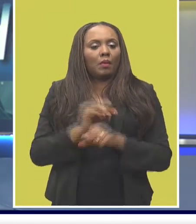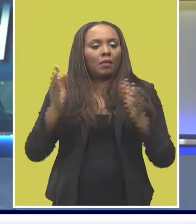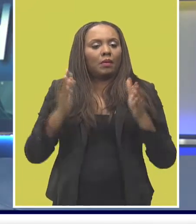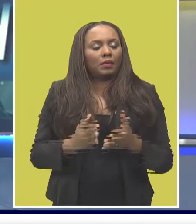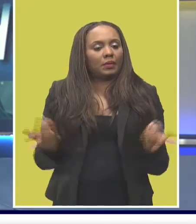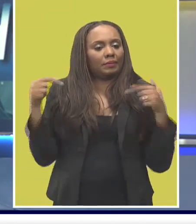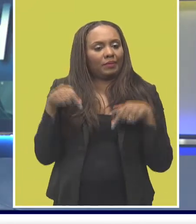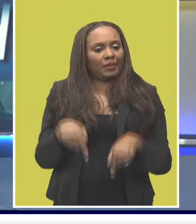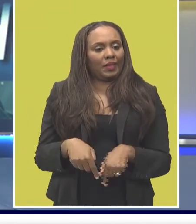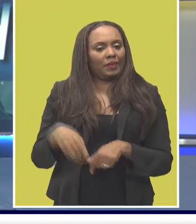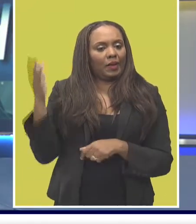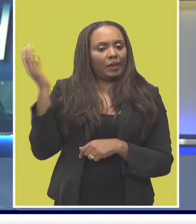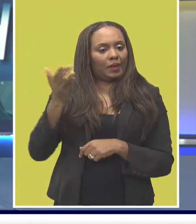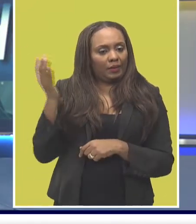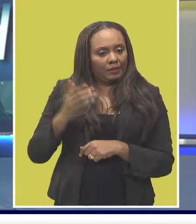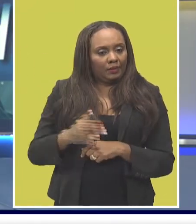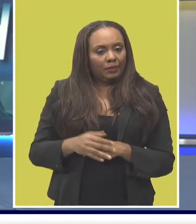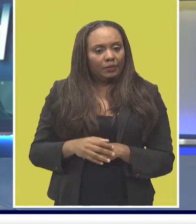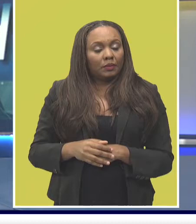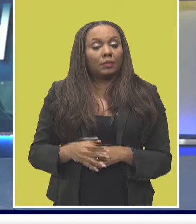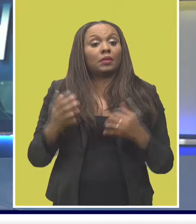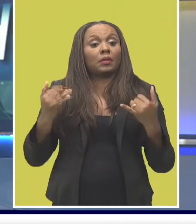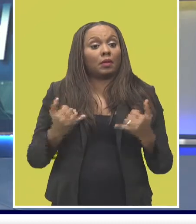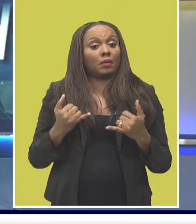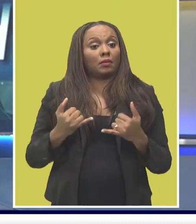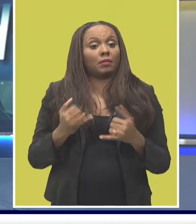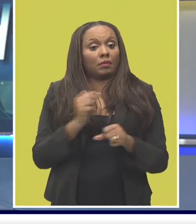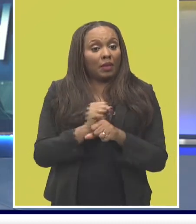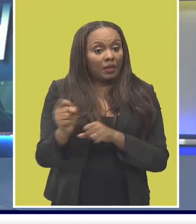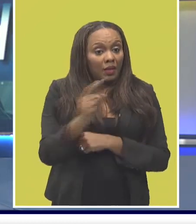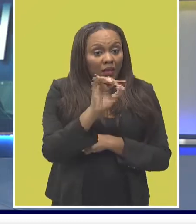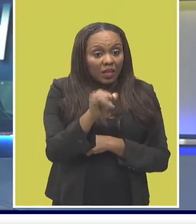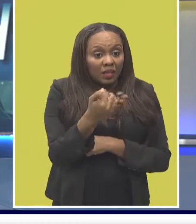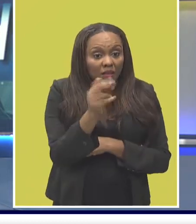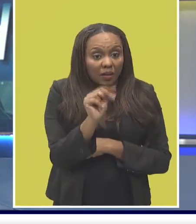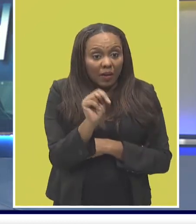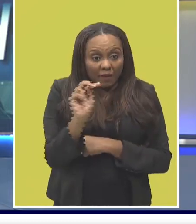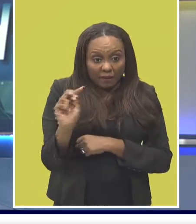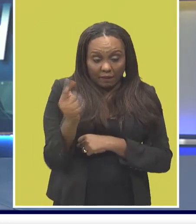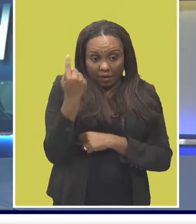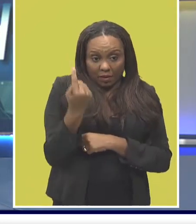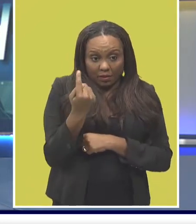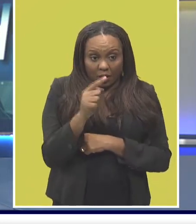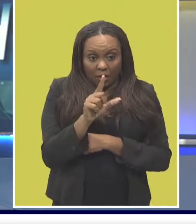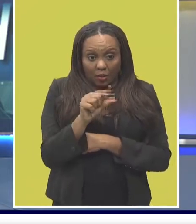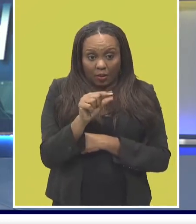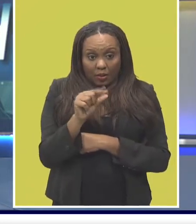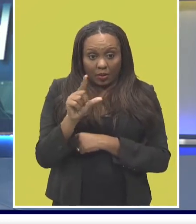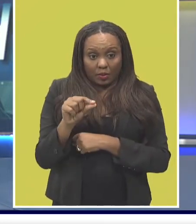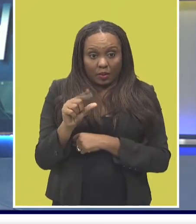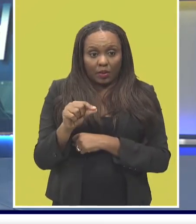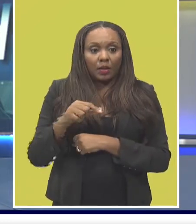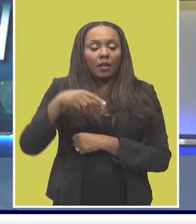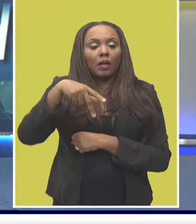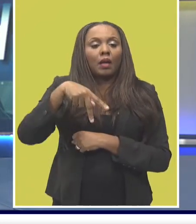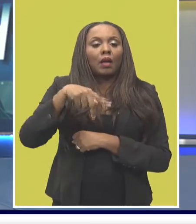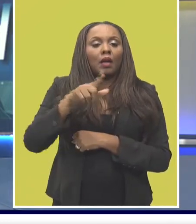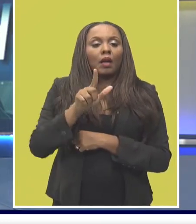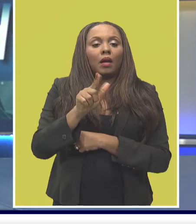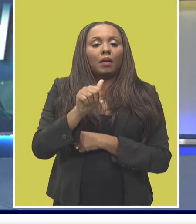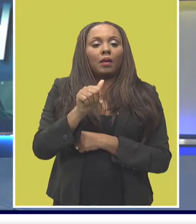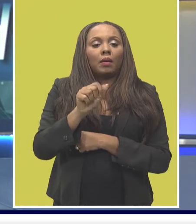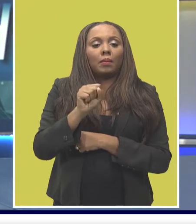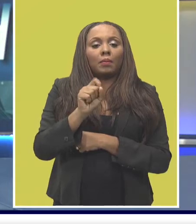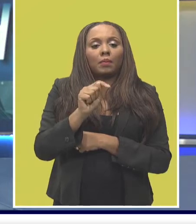TV 8's The People's Business. Now, on January 1st, 2020, the ban on single-use plastic bags will also go into